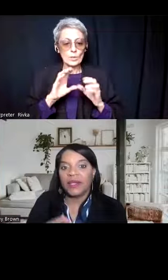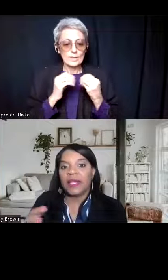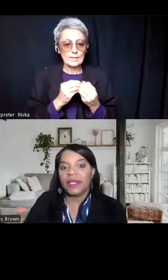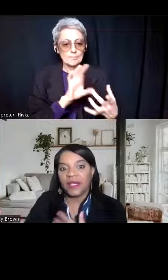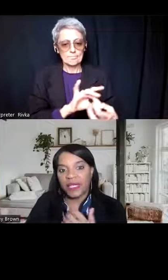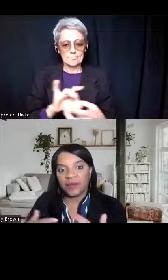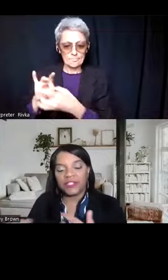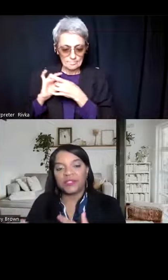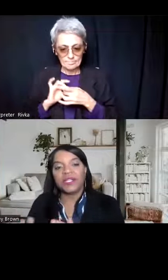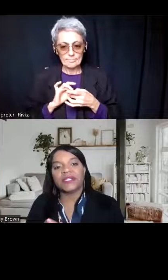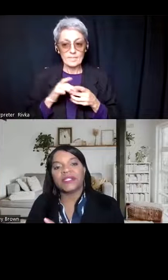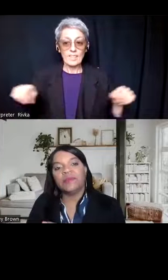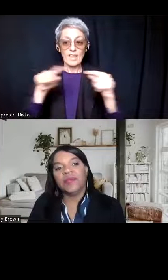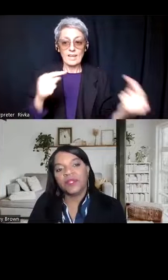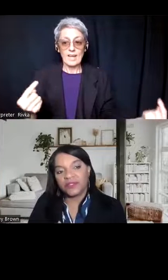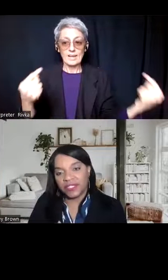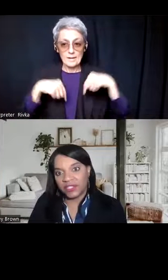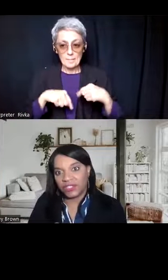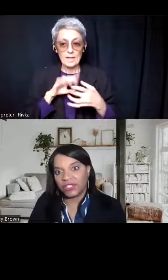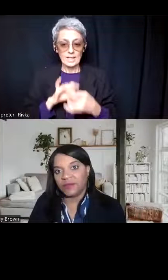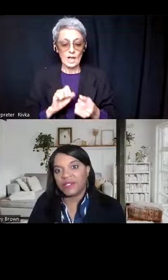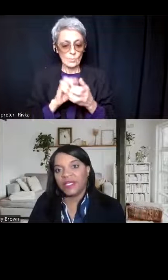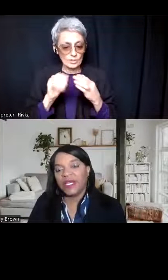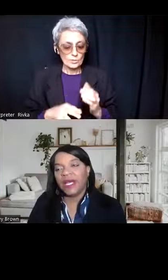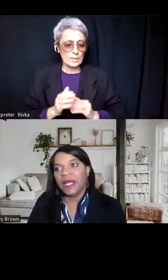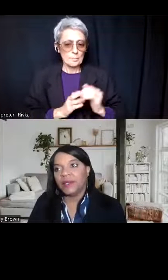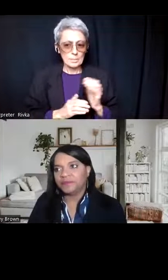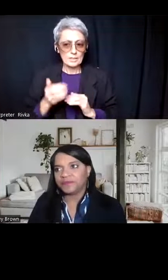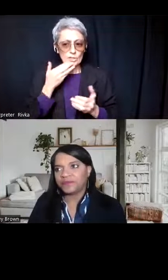in and connect with the students and build those relationships